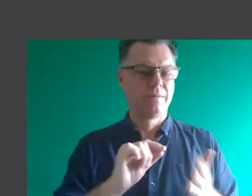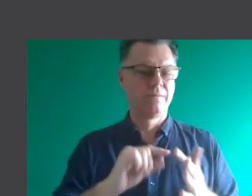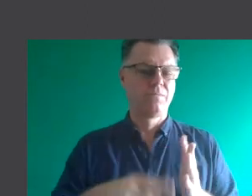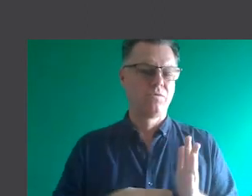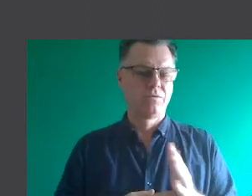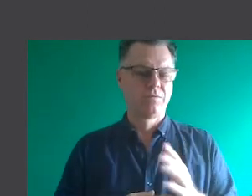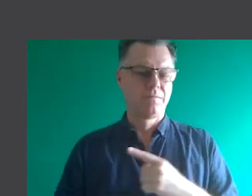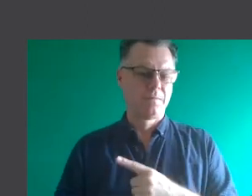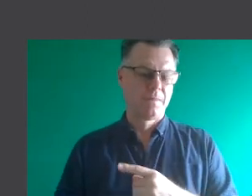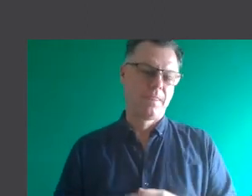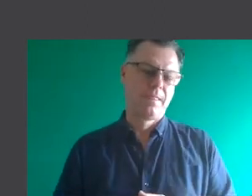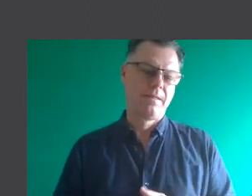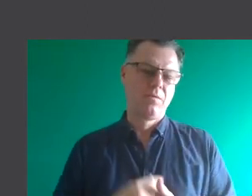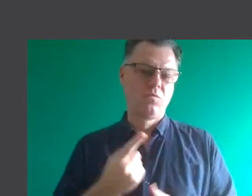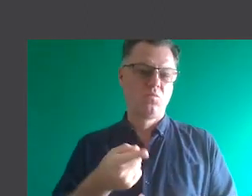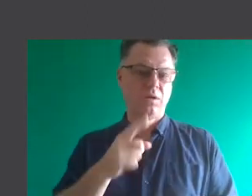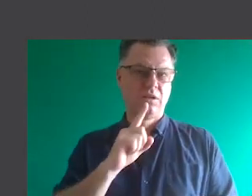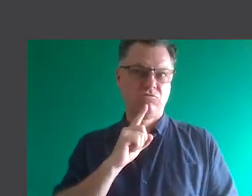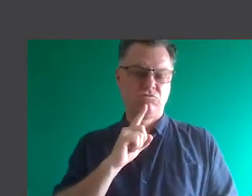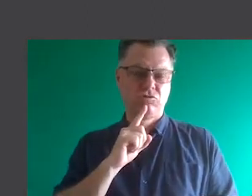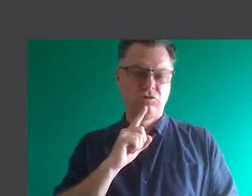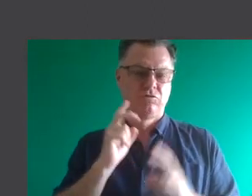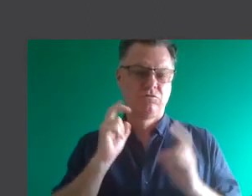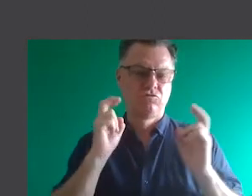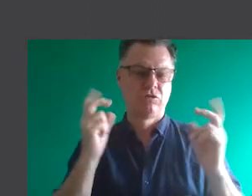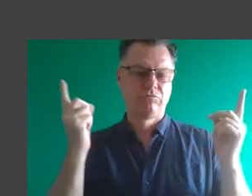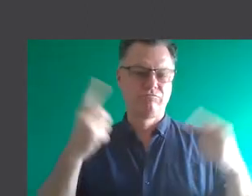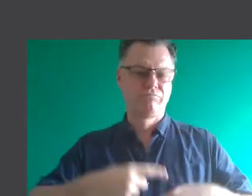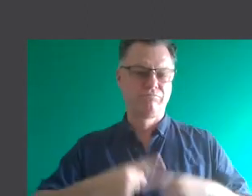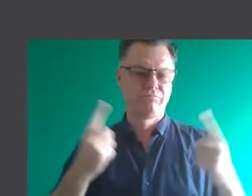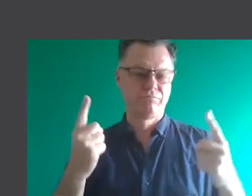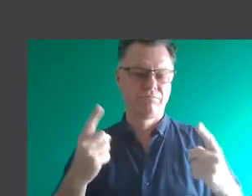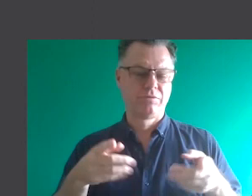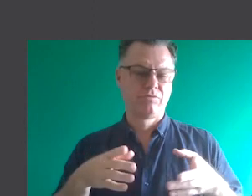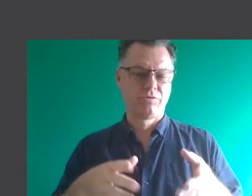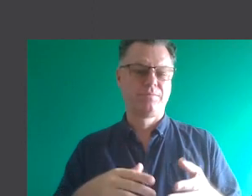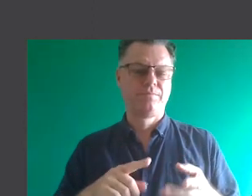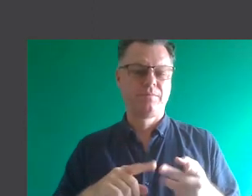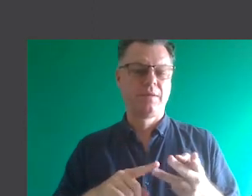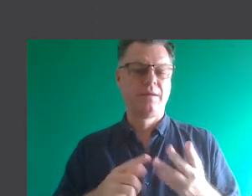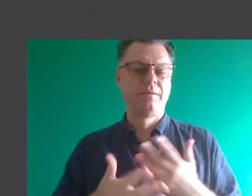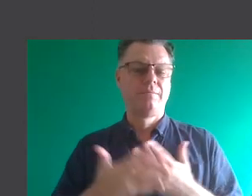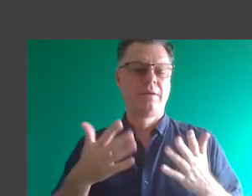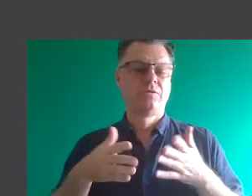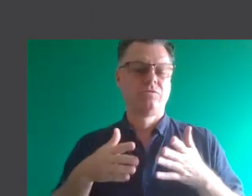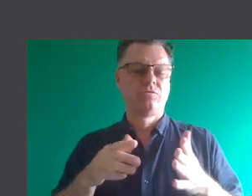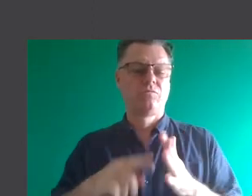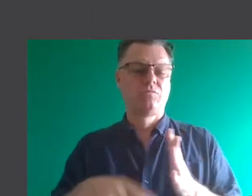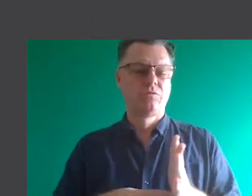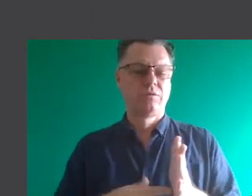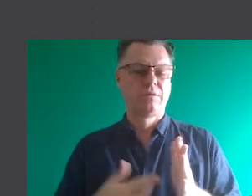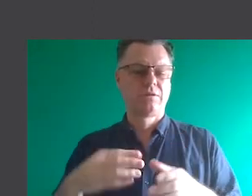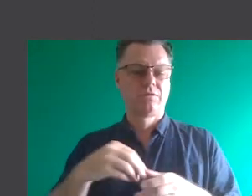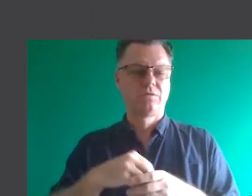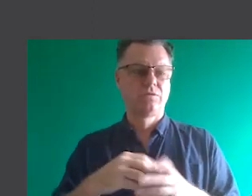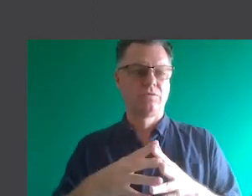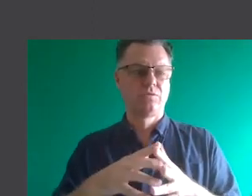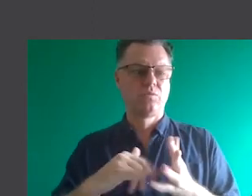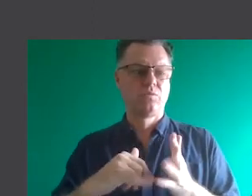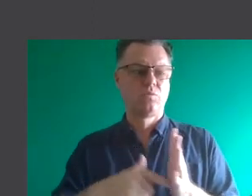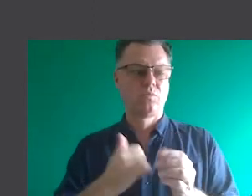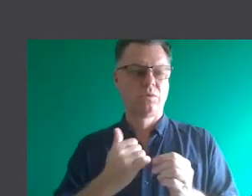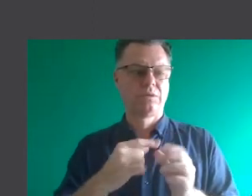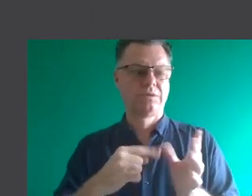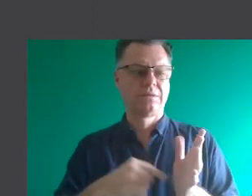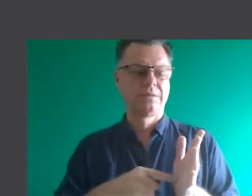Crossing Removal Project is the project office that's running the removal of the 100 plus level crossings. Major Roads Projects